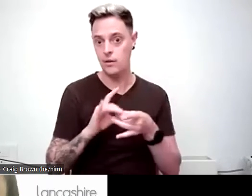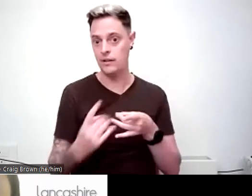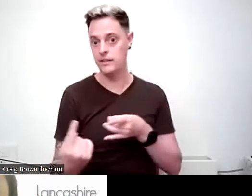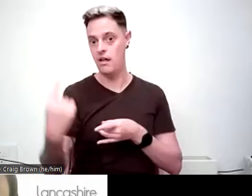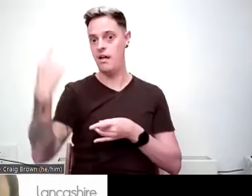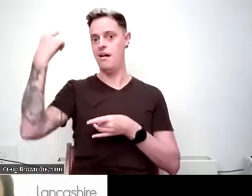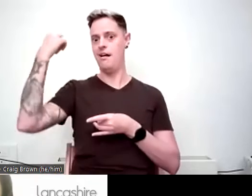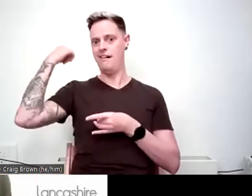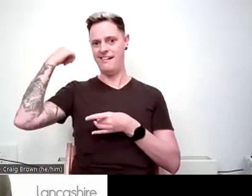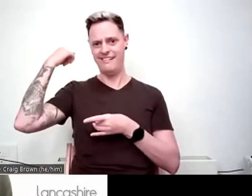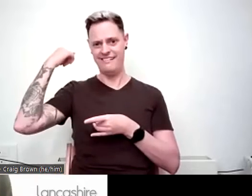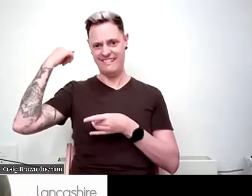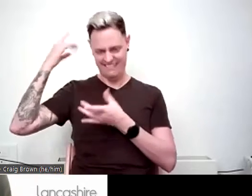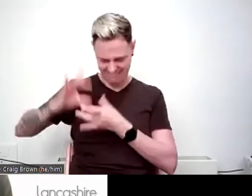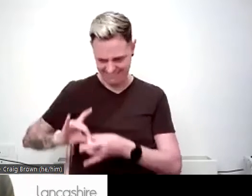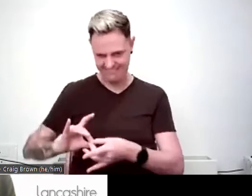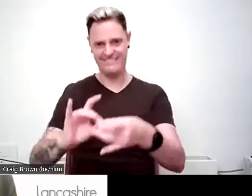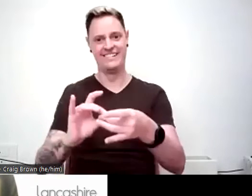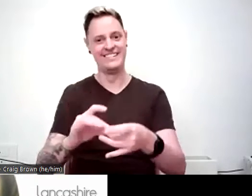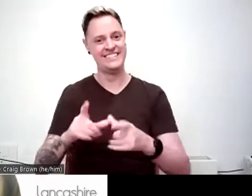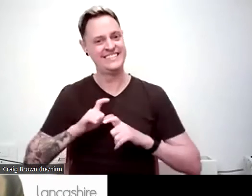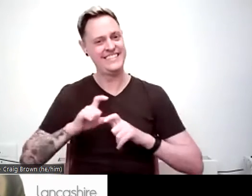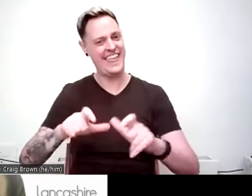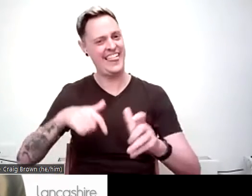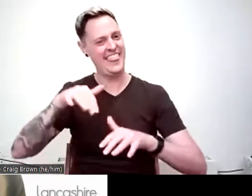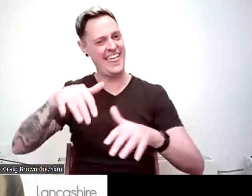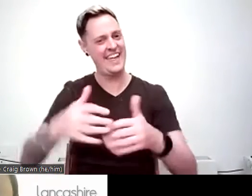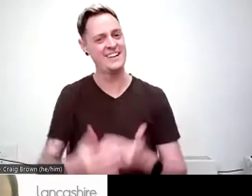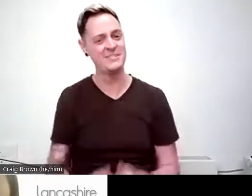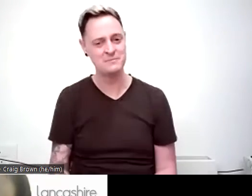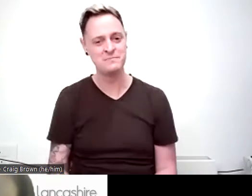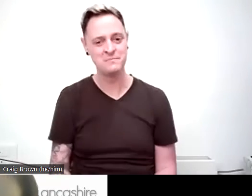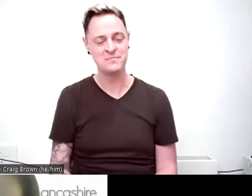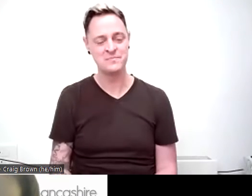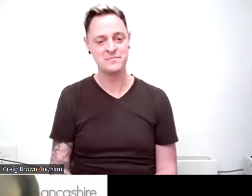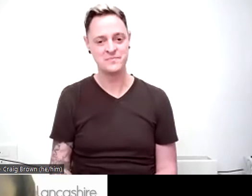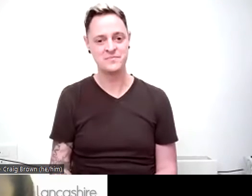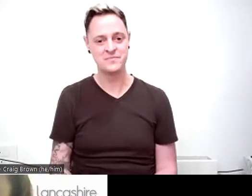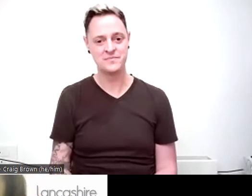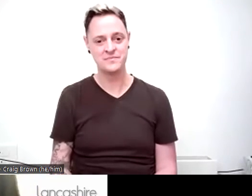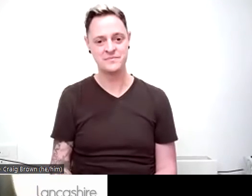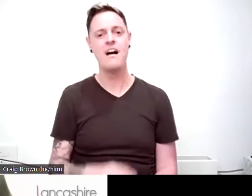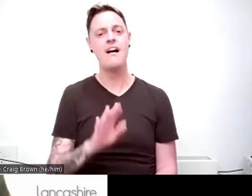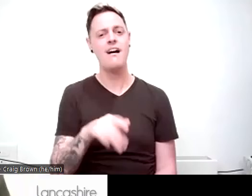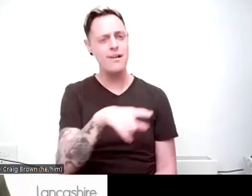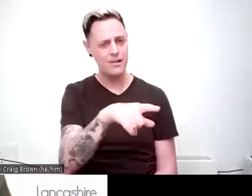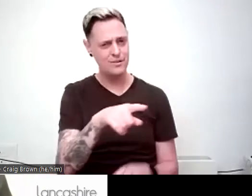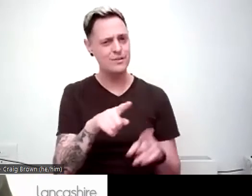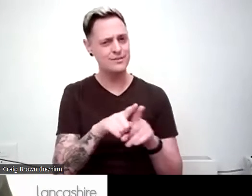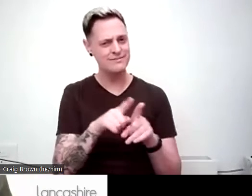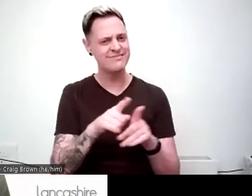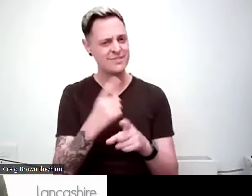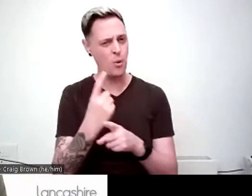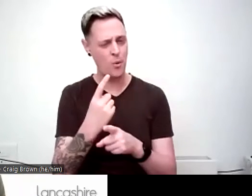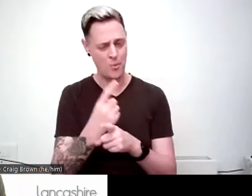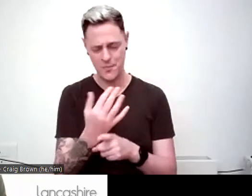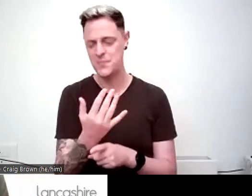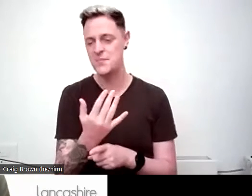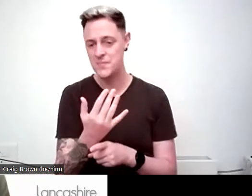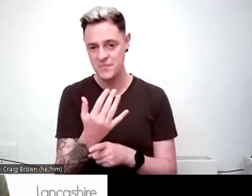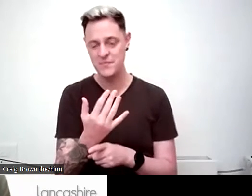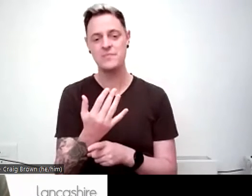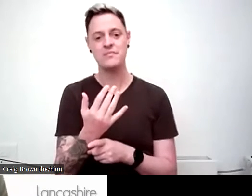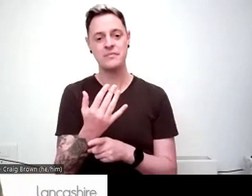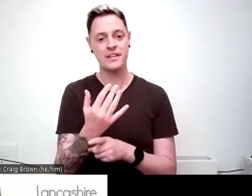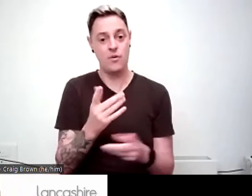Now it's got a seal of approval. I suppose like the other danger, which I know that like you speak a lot about as well, is the kind of commodification